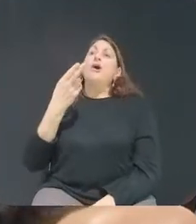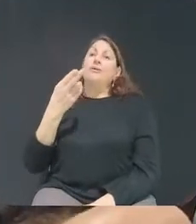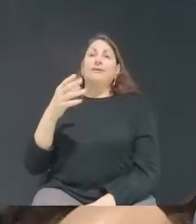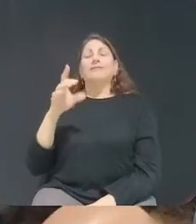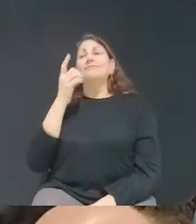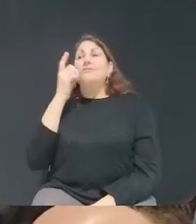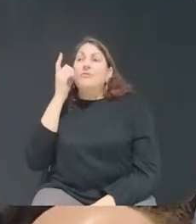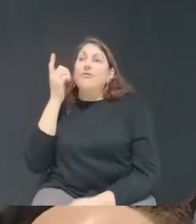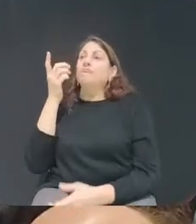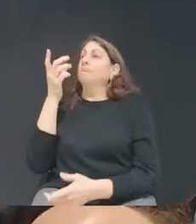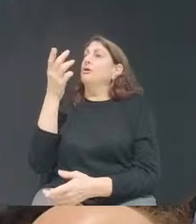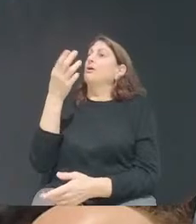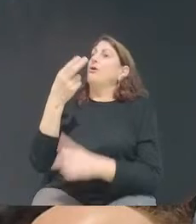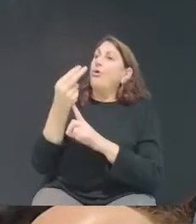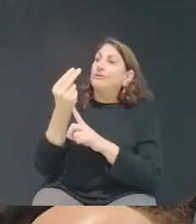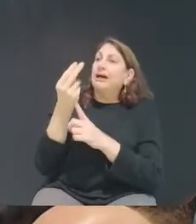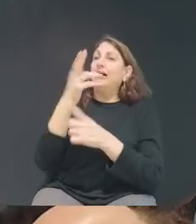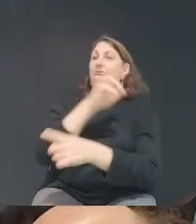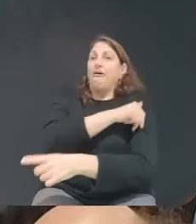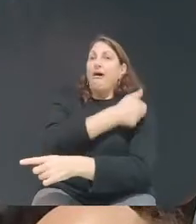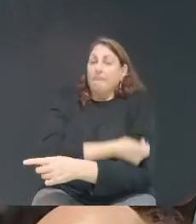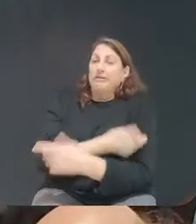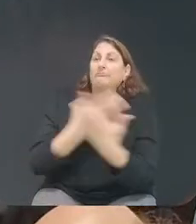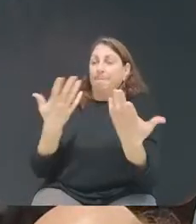and hospitals.